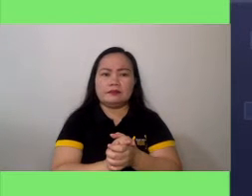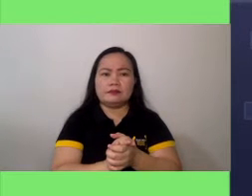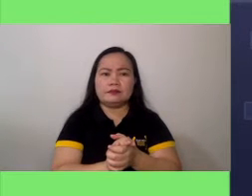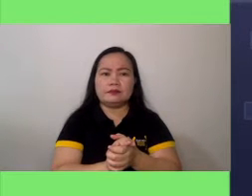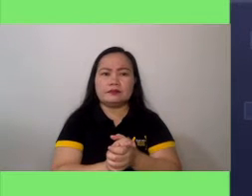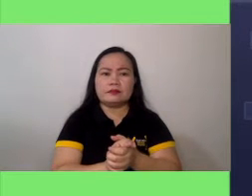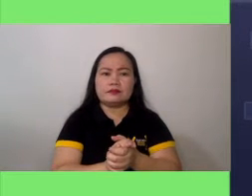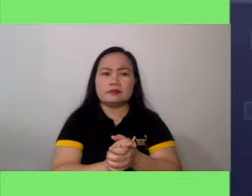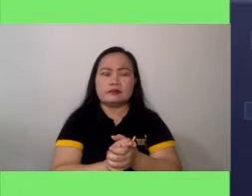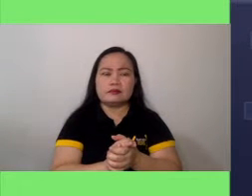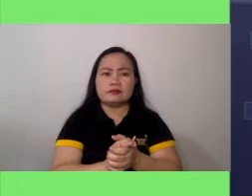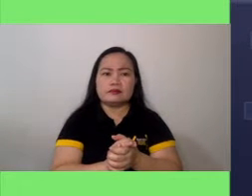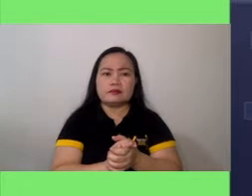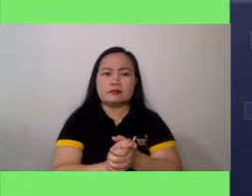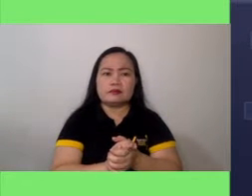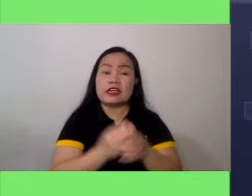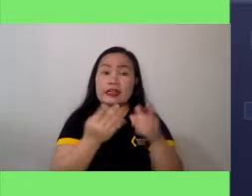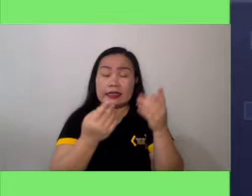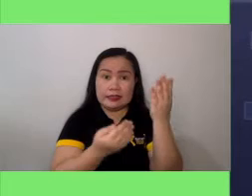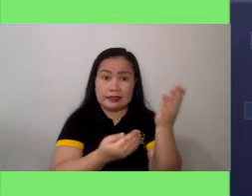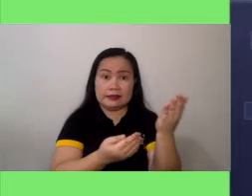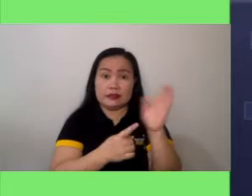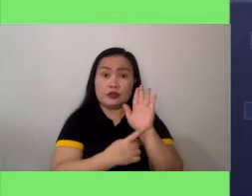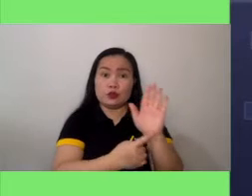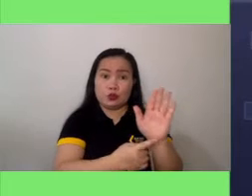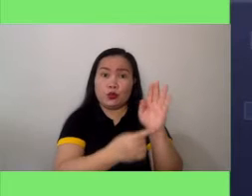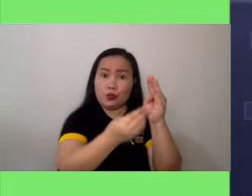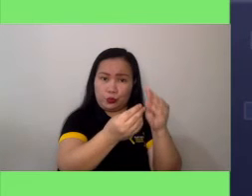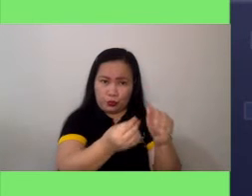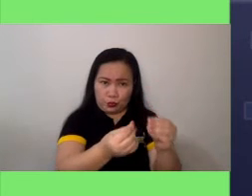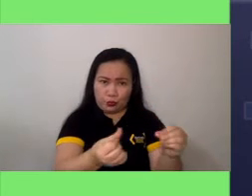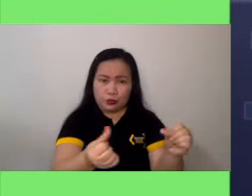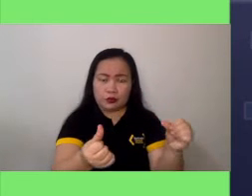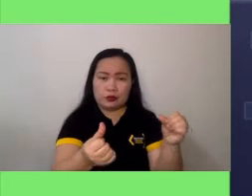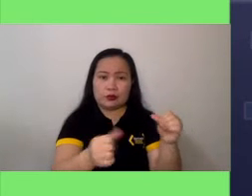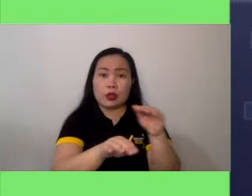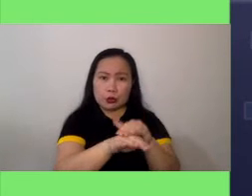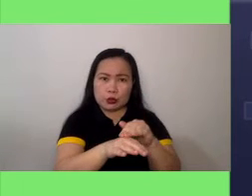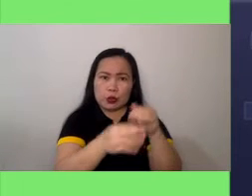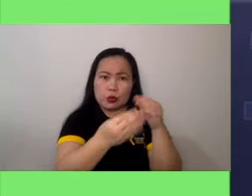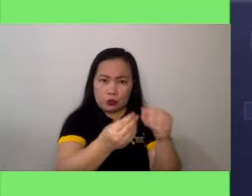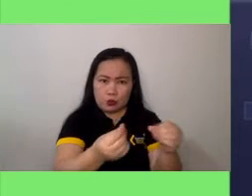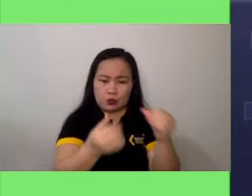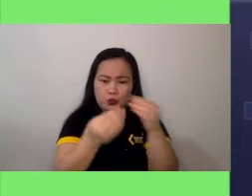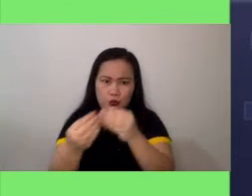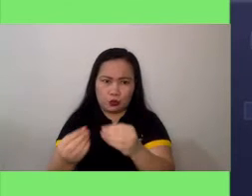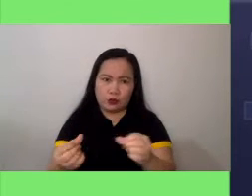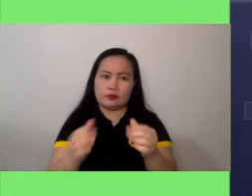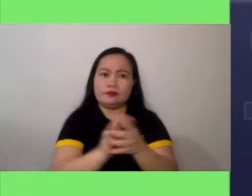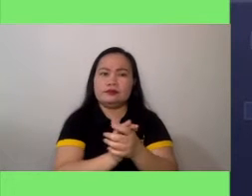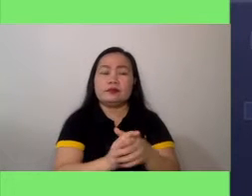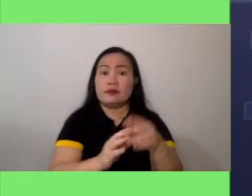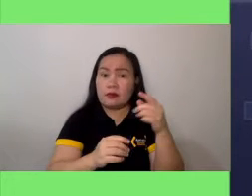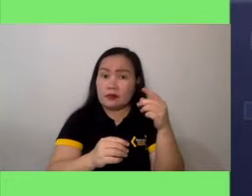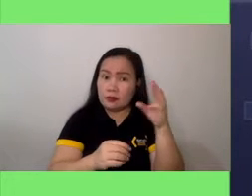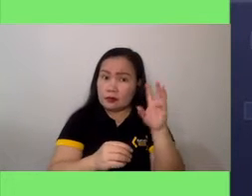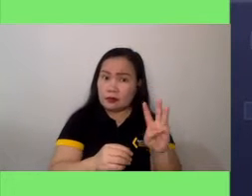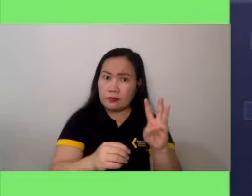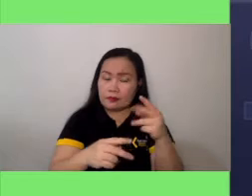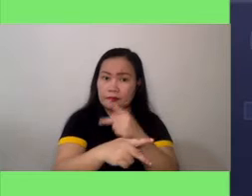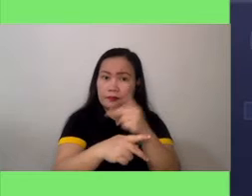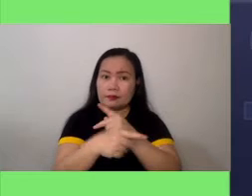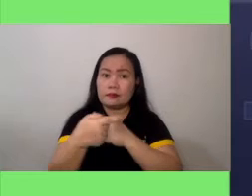negative 2, negative 12. Okay? But this time, so ito pinapakita ko lang 2 times 3, 6. And then bring down negative